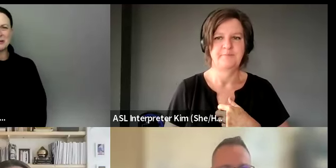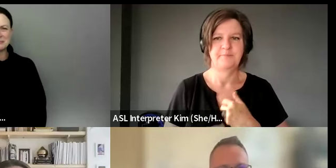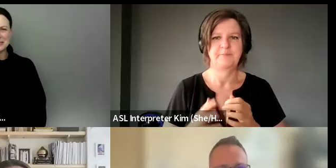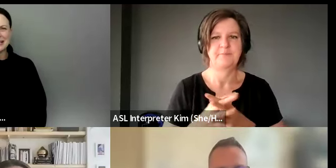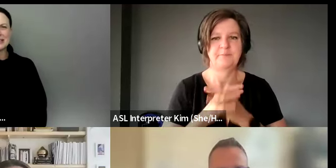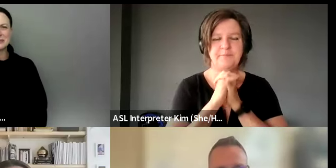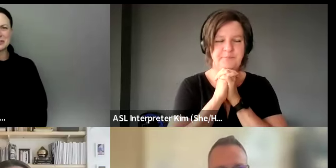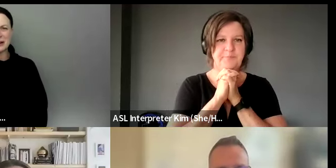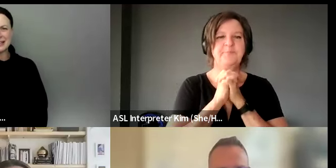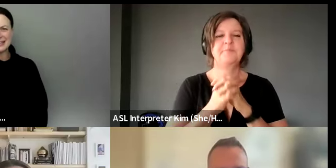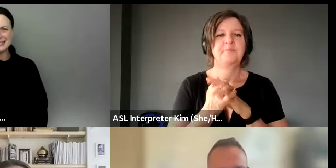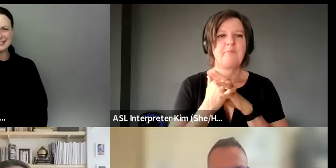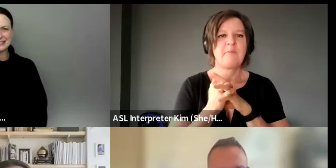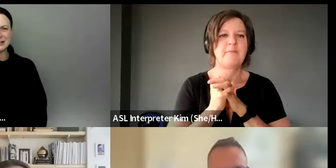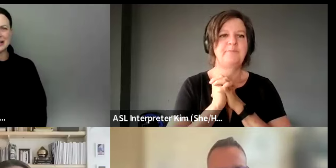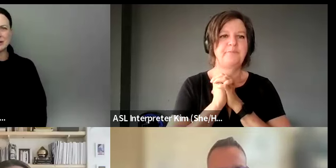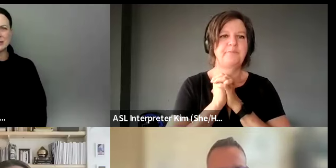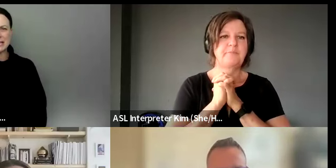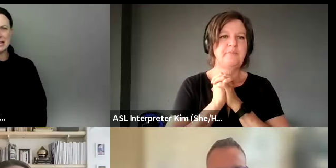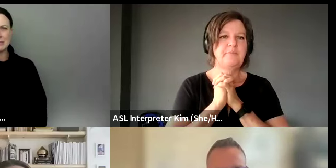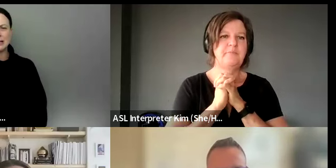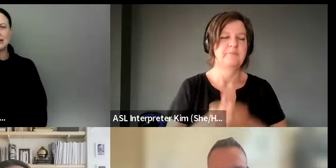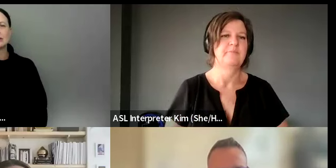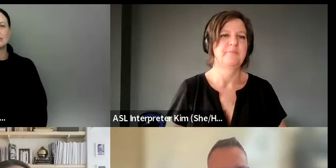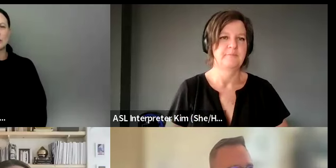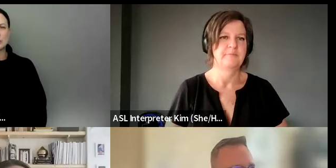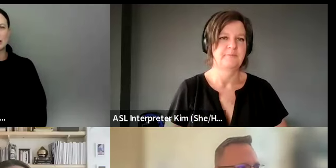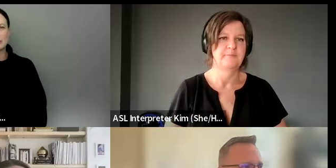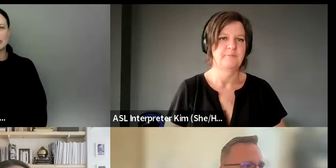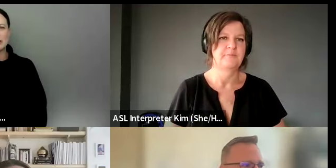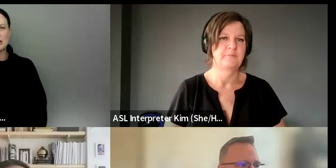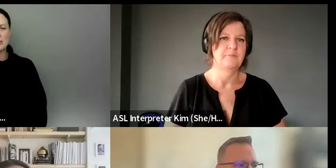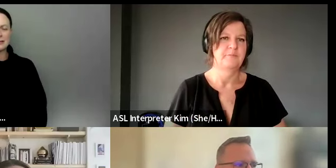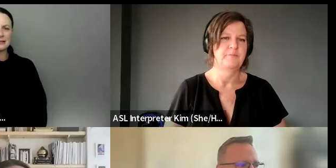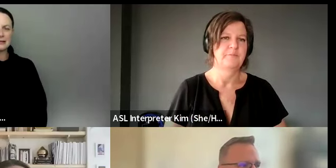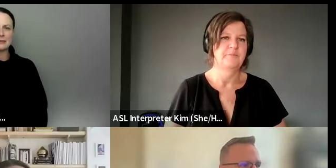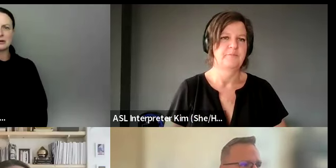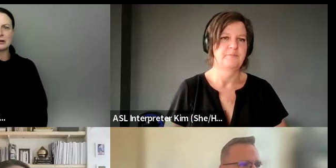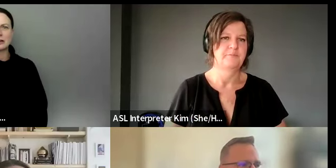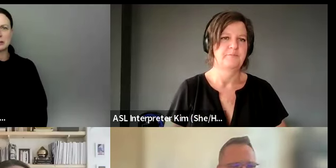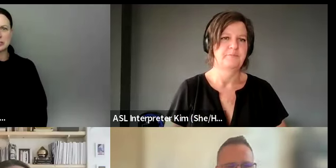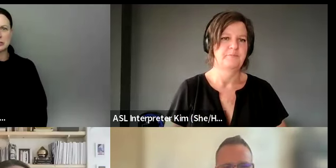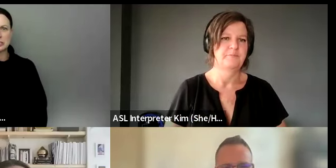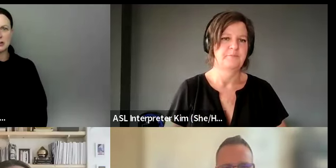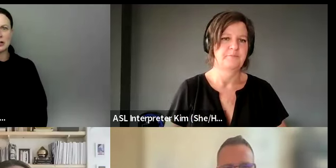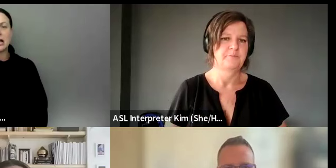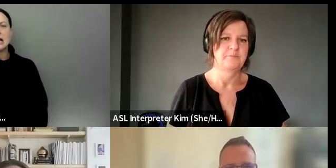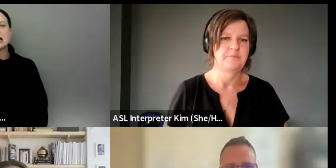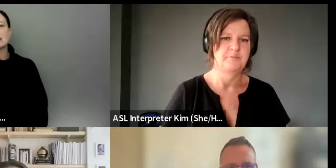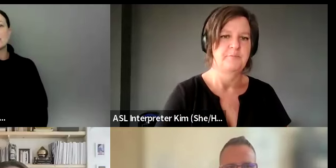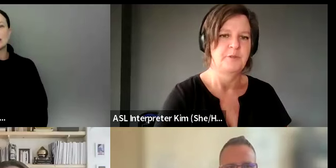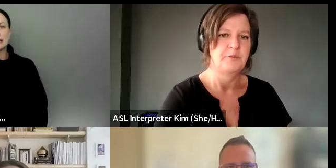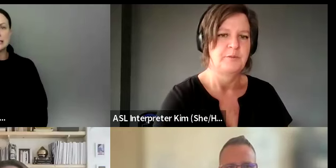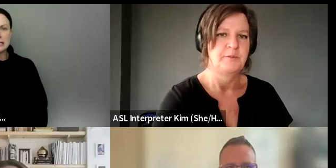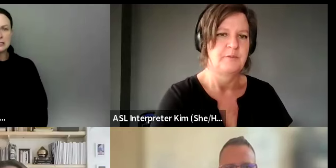wonderful, welcome. Thanks for joining us. It's great to have you on the team. Look forward to working with you and sharing our experiences with each other.